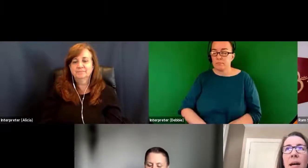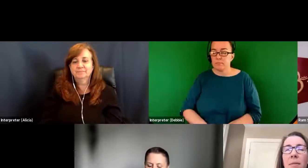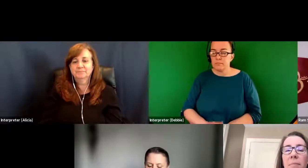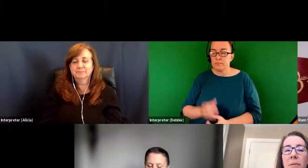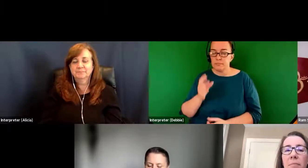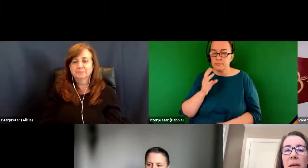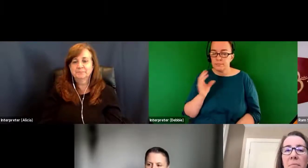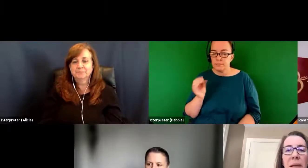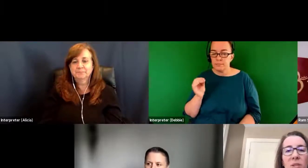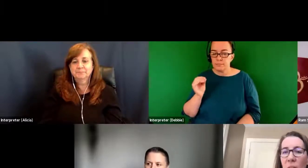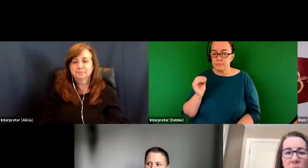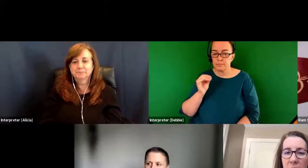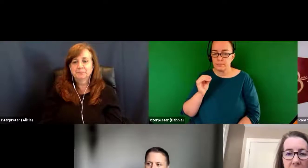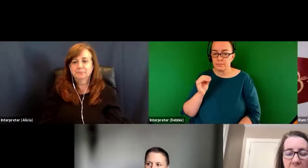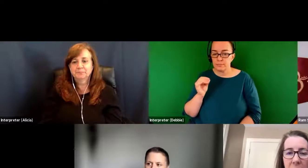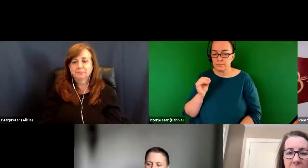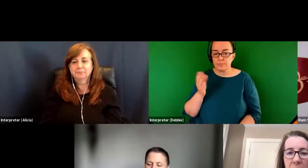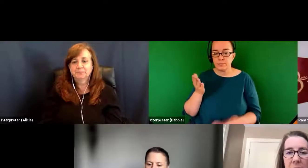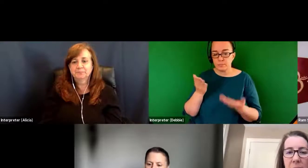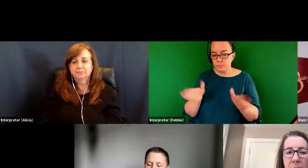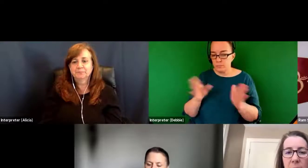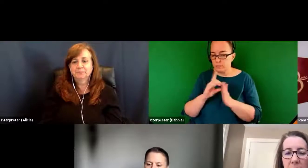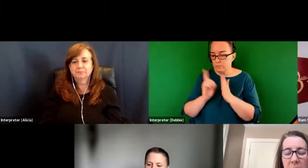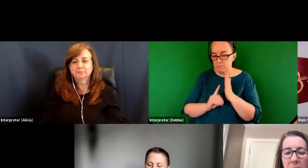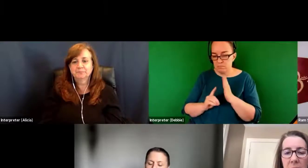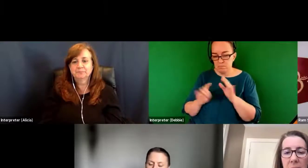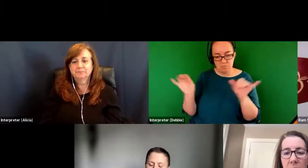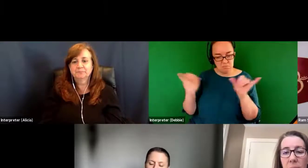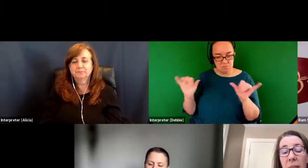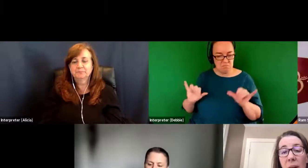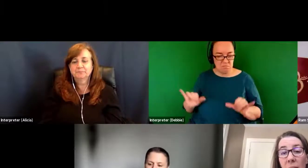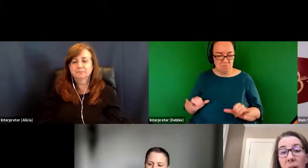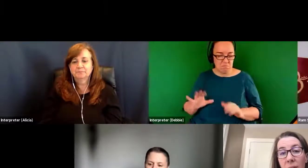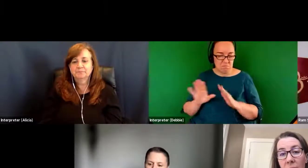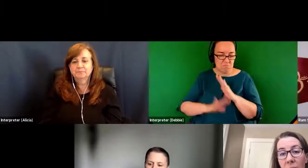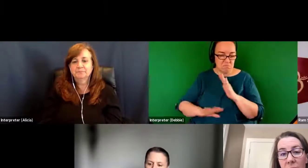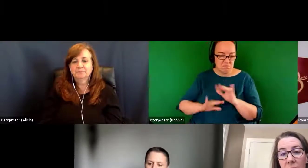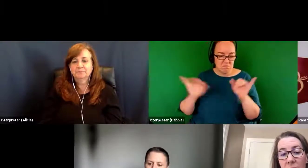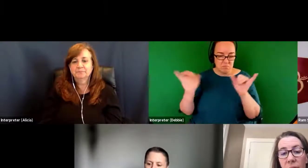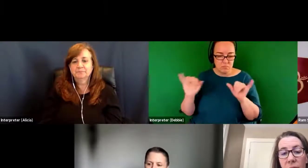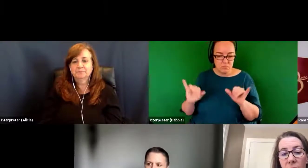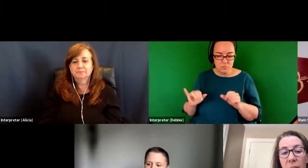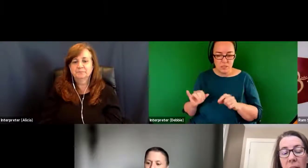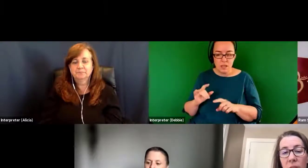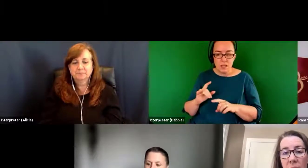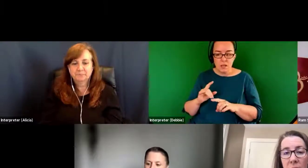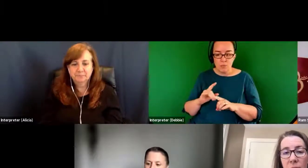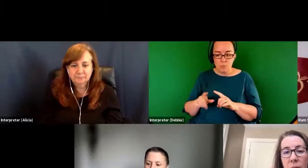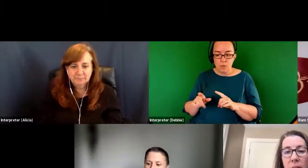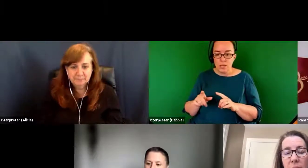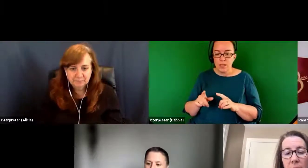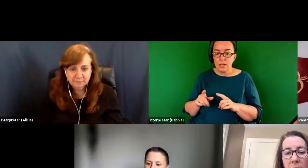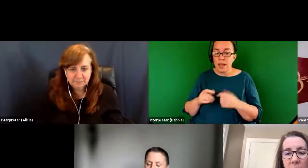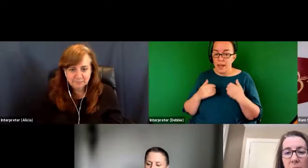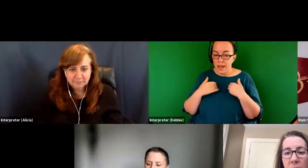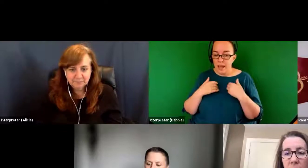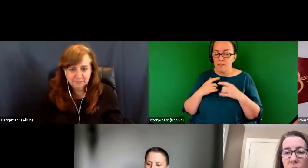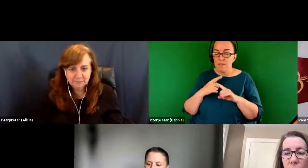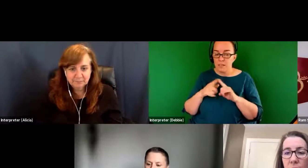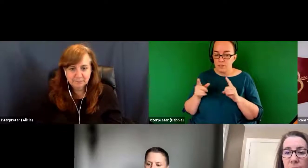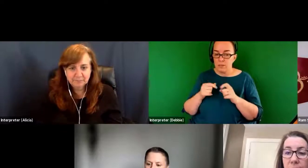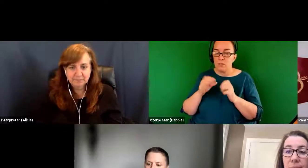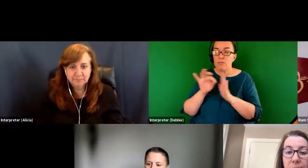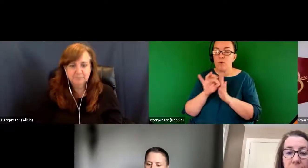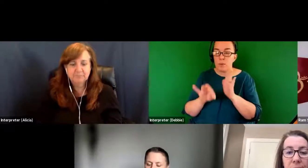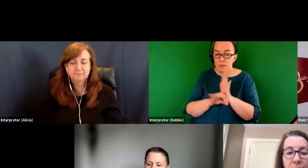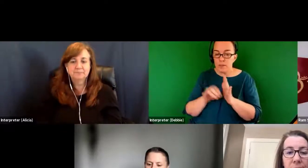But the general design is basically the same, but they are different formulations for the lipid covering for